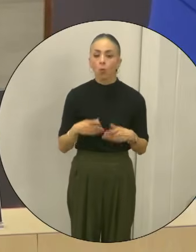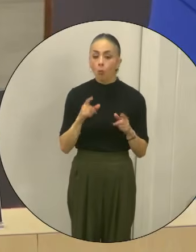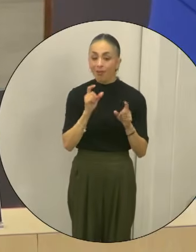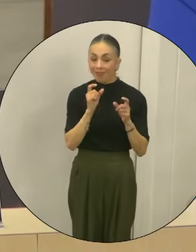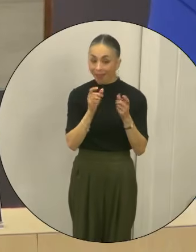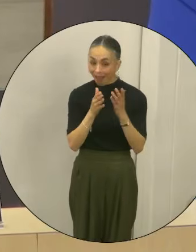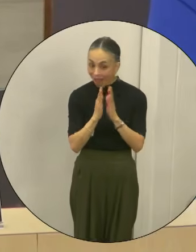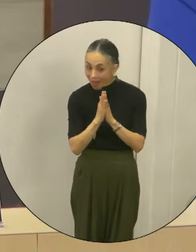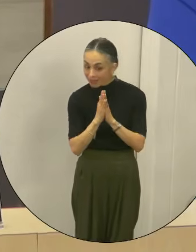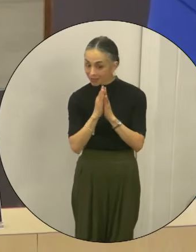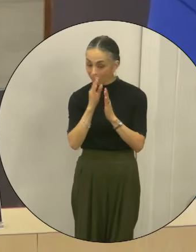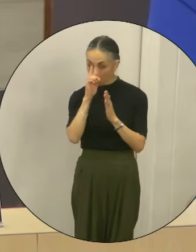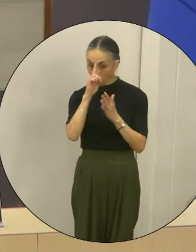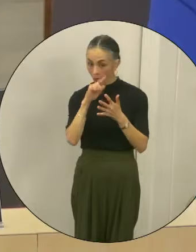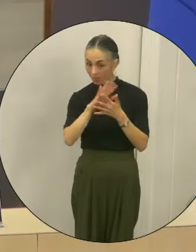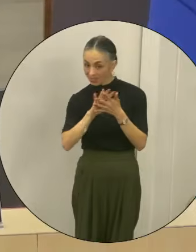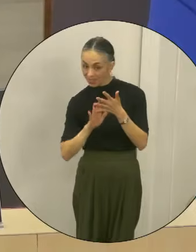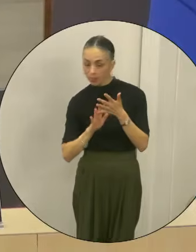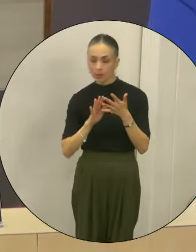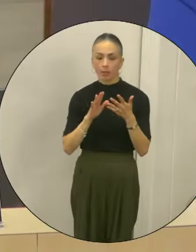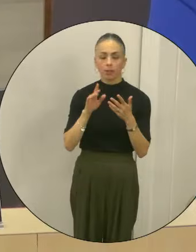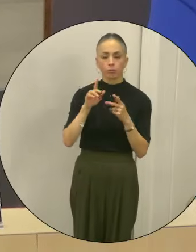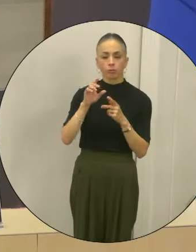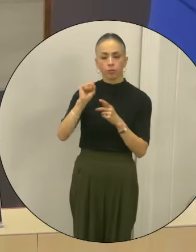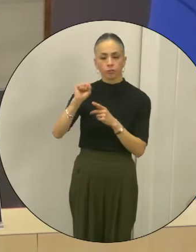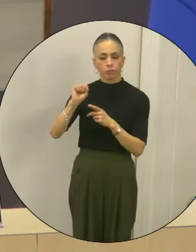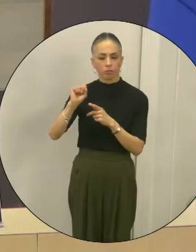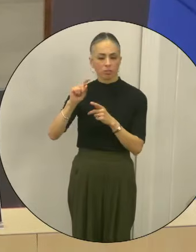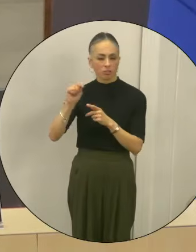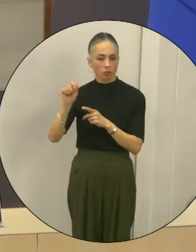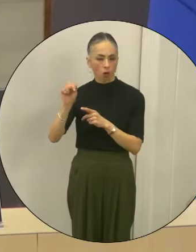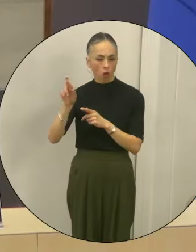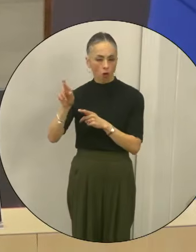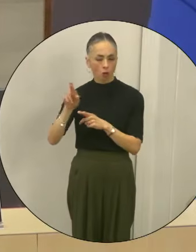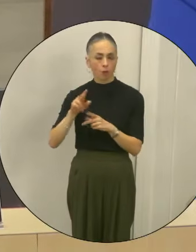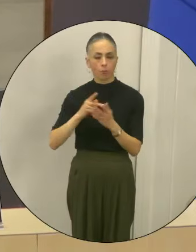things, we have like our STAR programs. There's